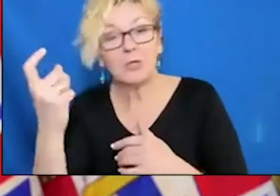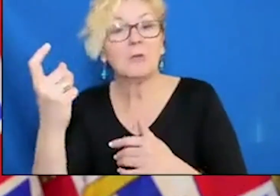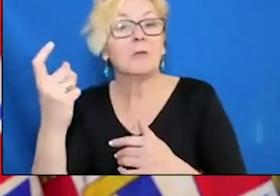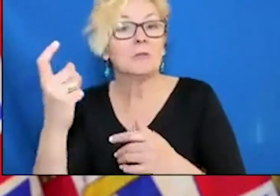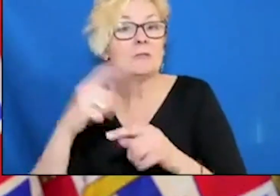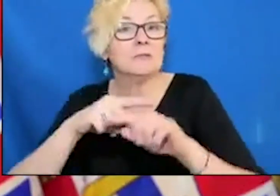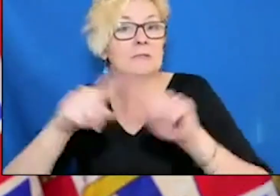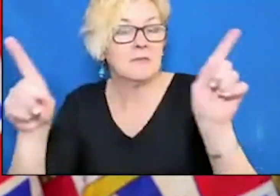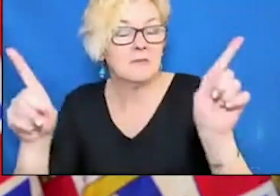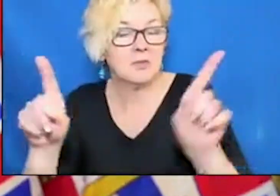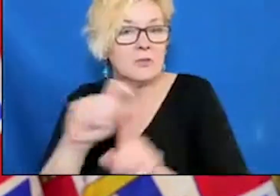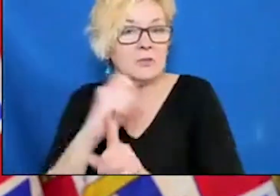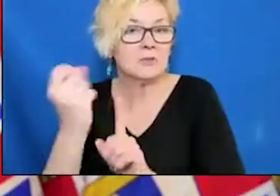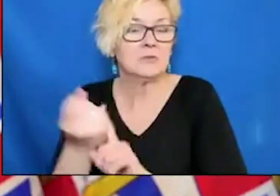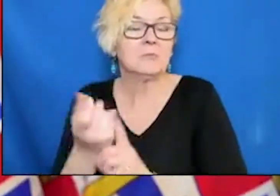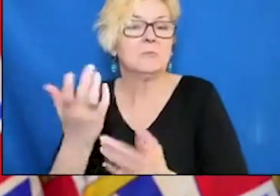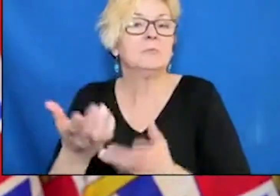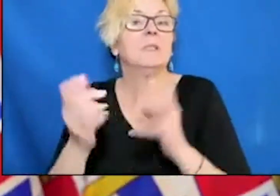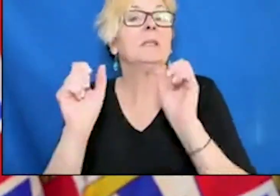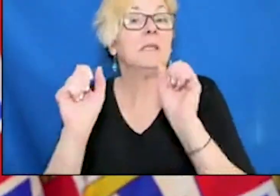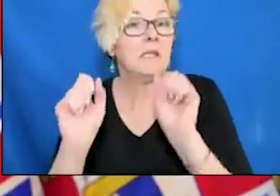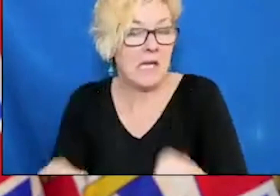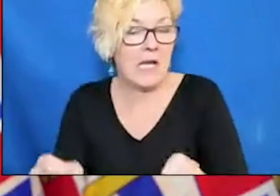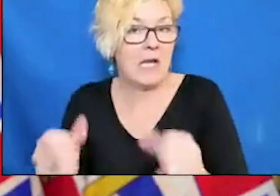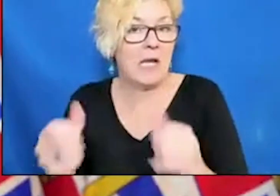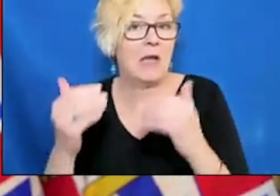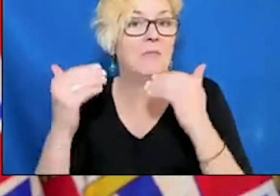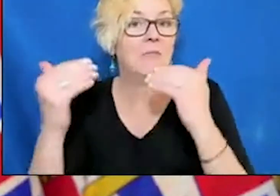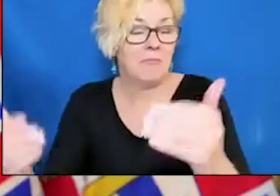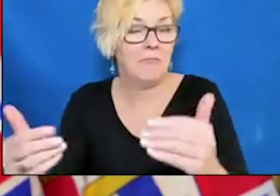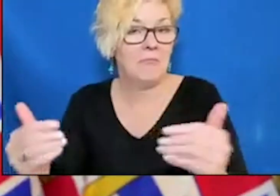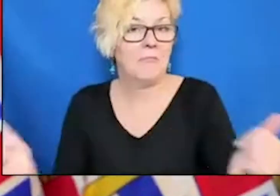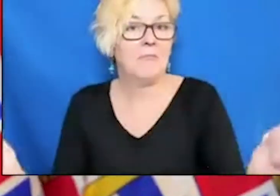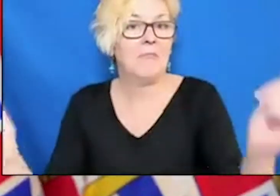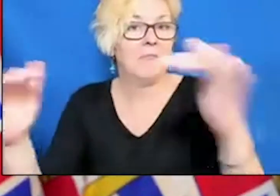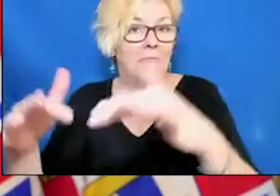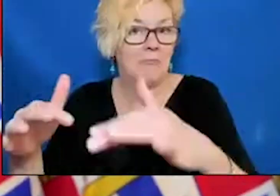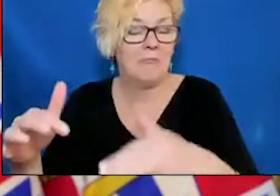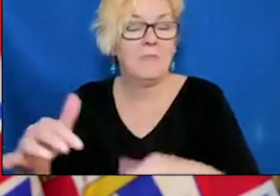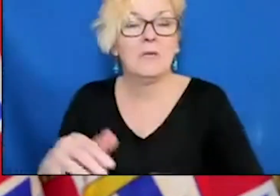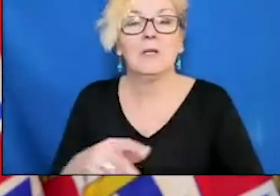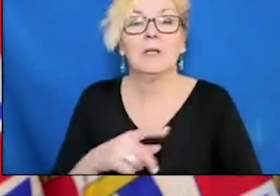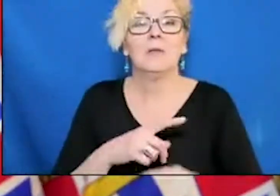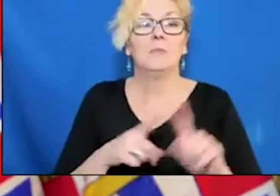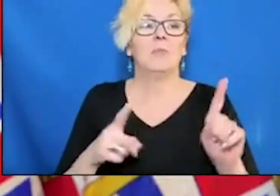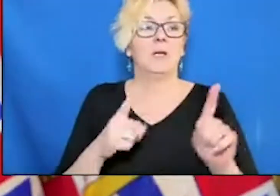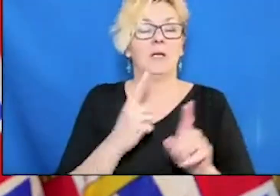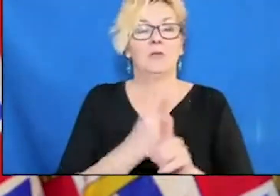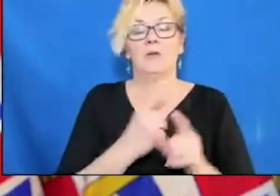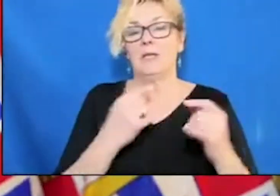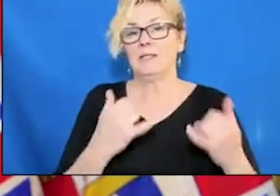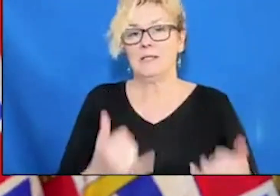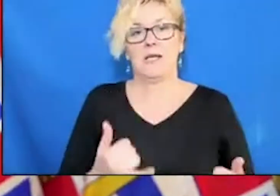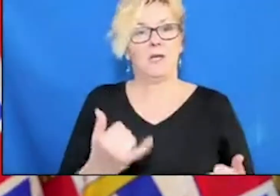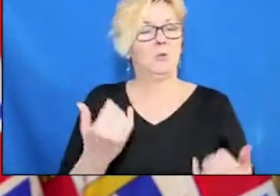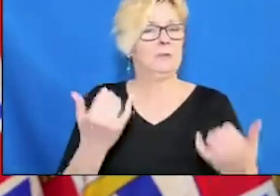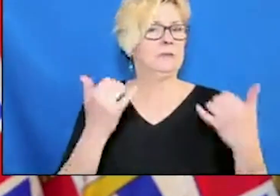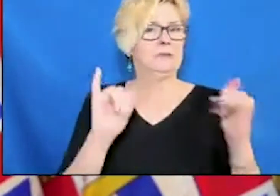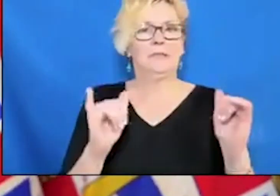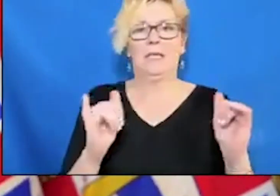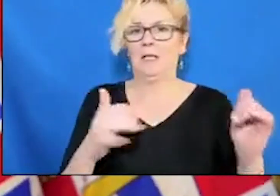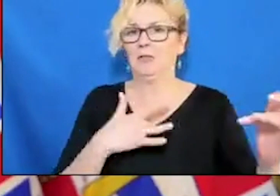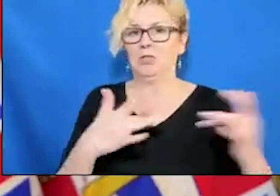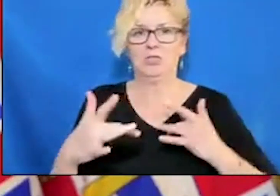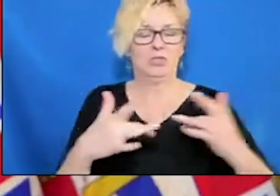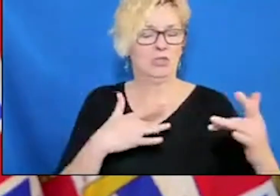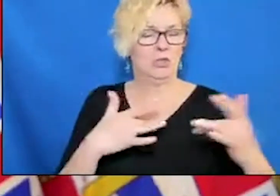it's the end of our second wave or the beginning of a third. It is worrisome, and we have at the same